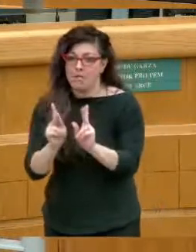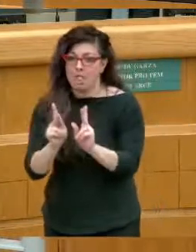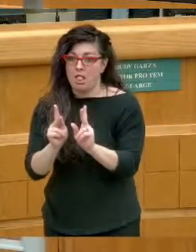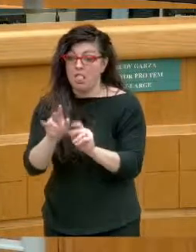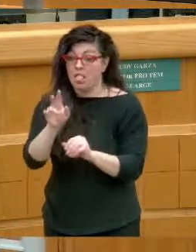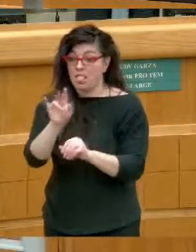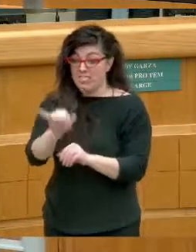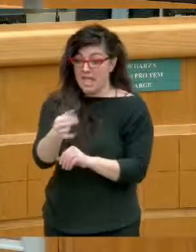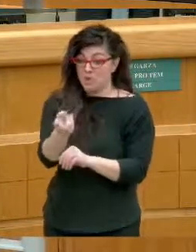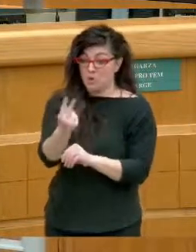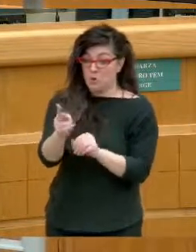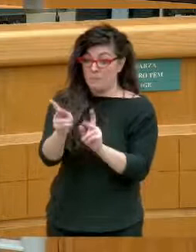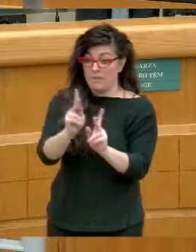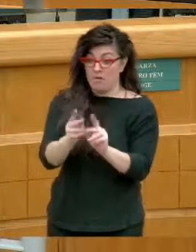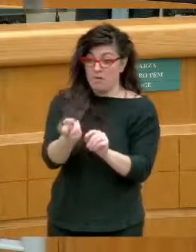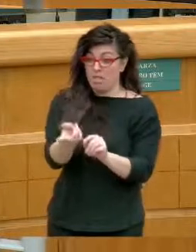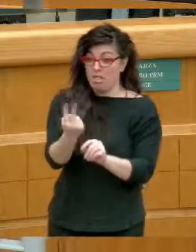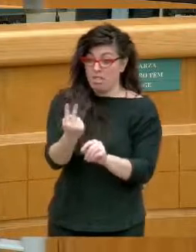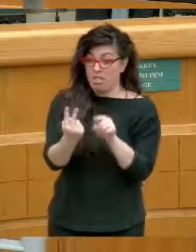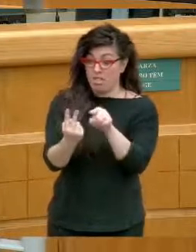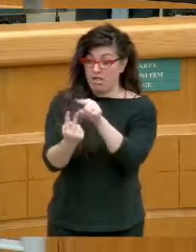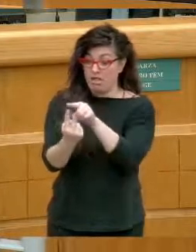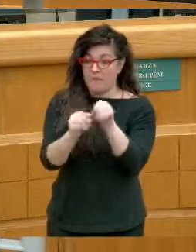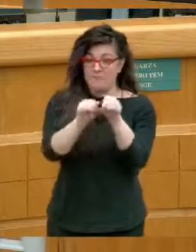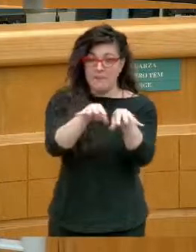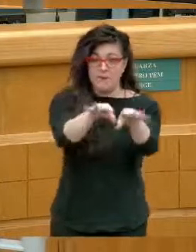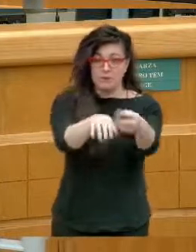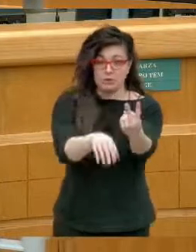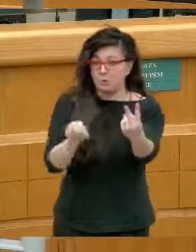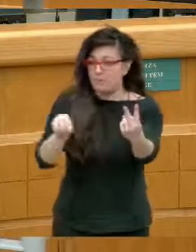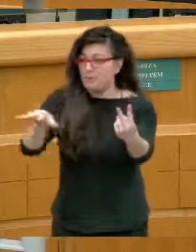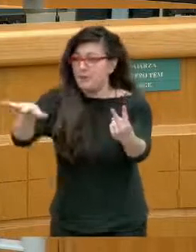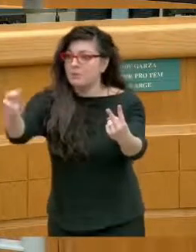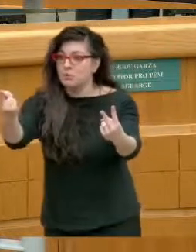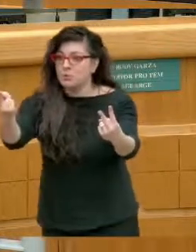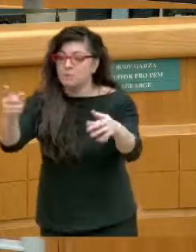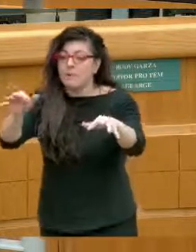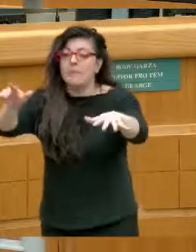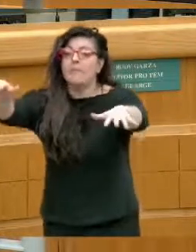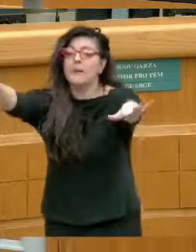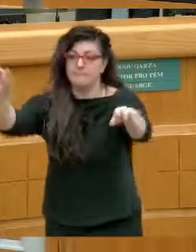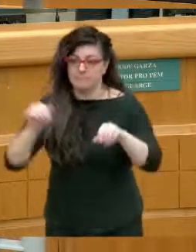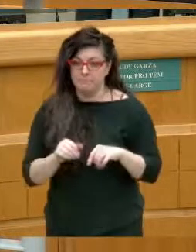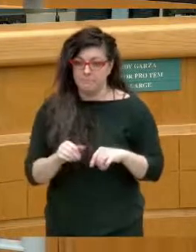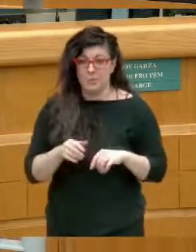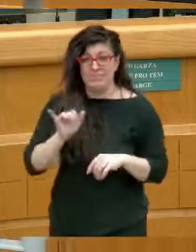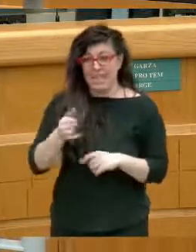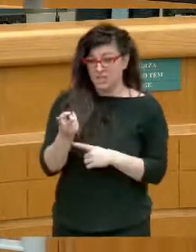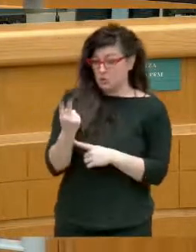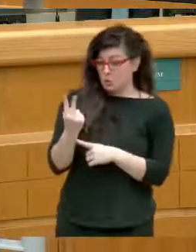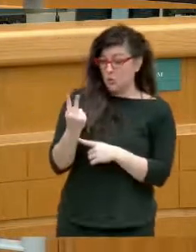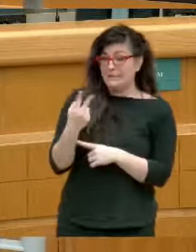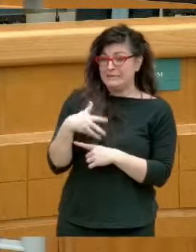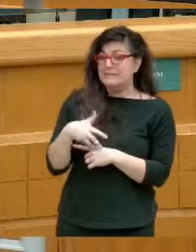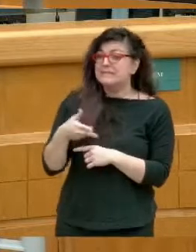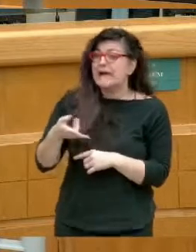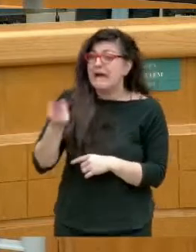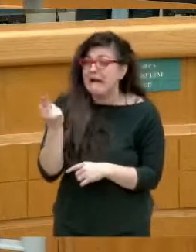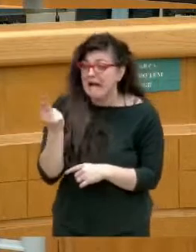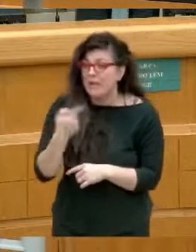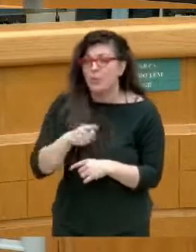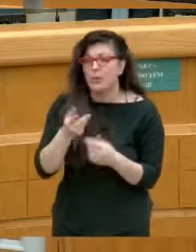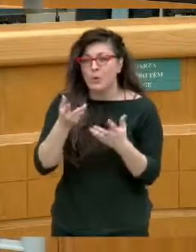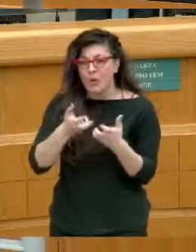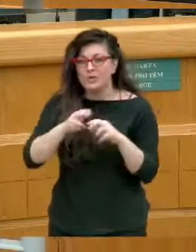time. This number of 2 is too high. And we're trying to control the transmission rate so that it's